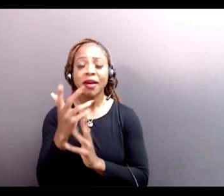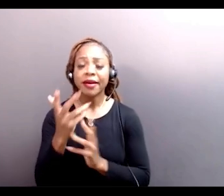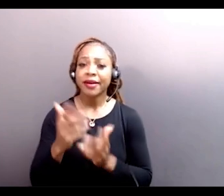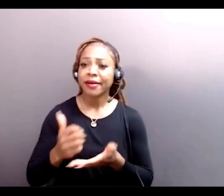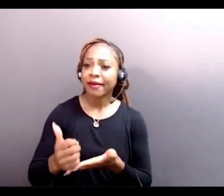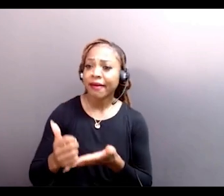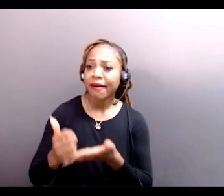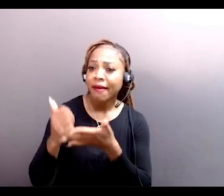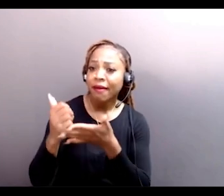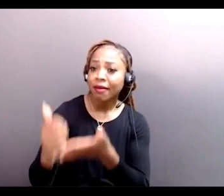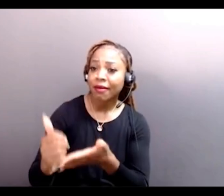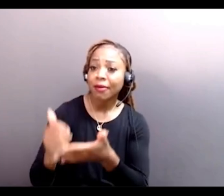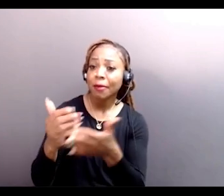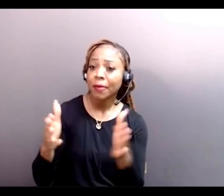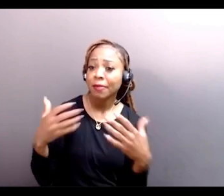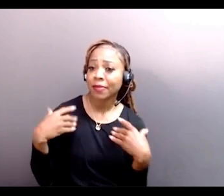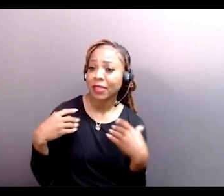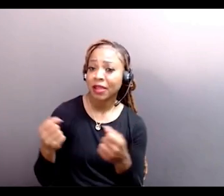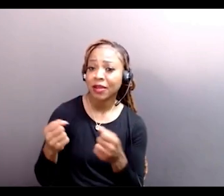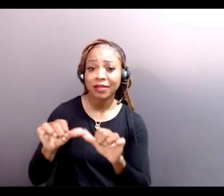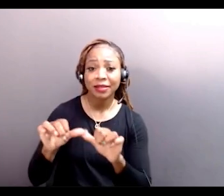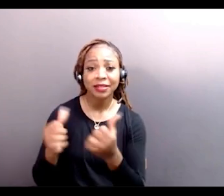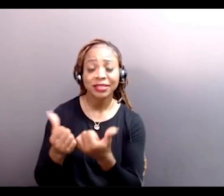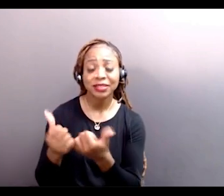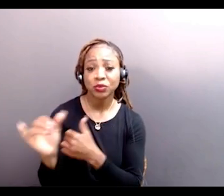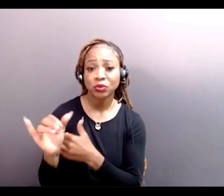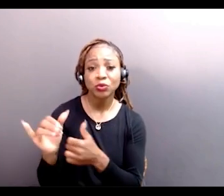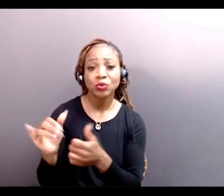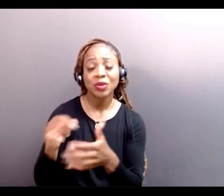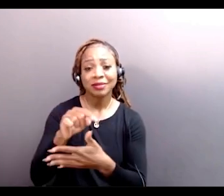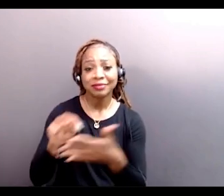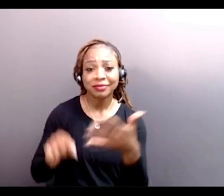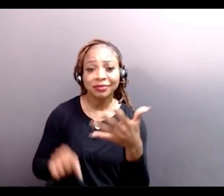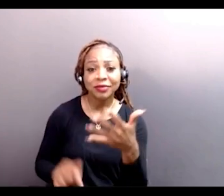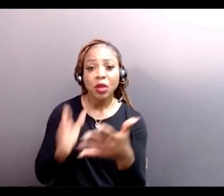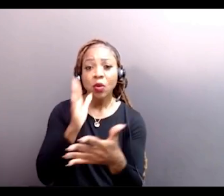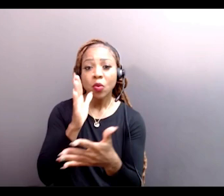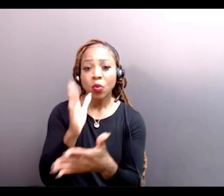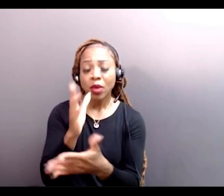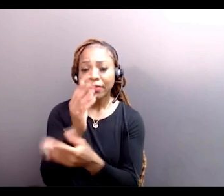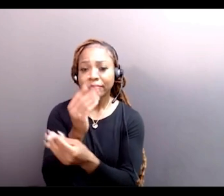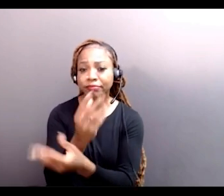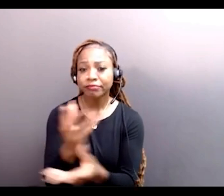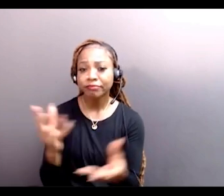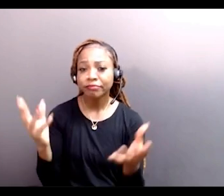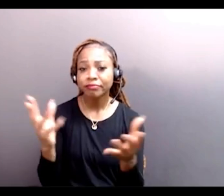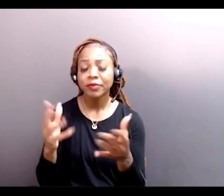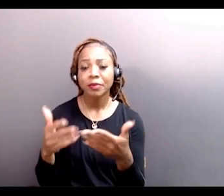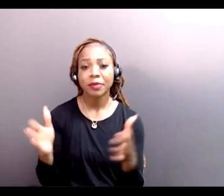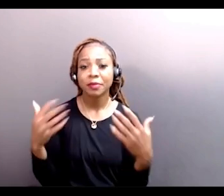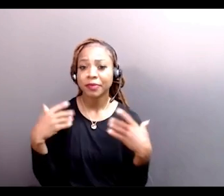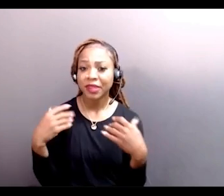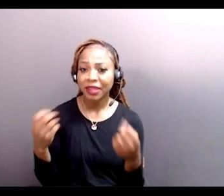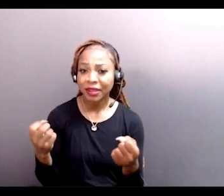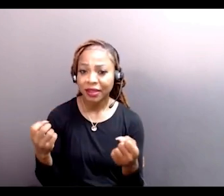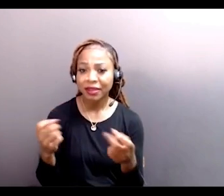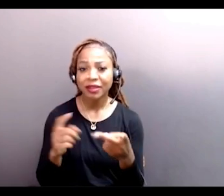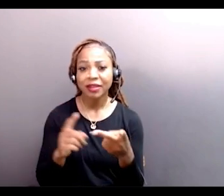with the Public Health Agency as well. These competencies that will inform public health